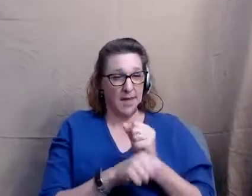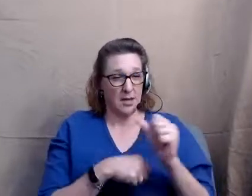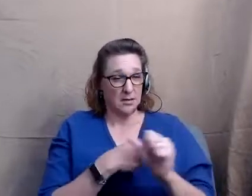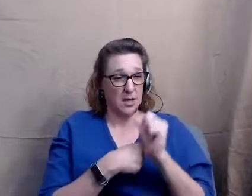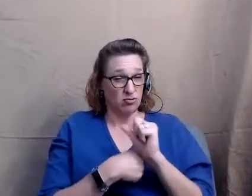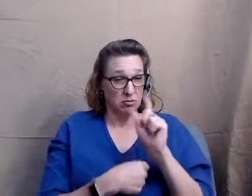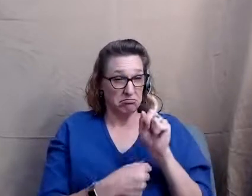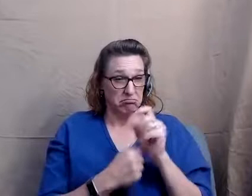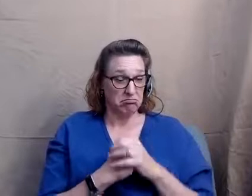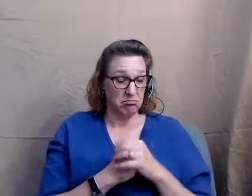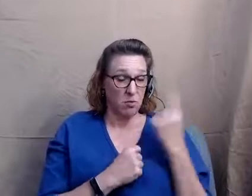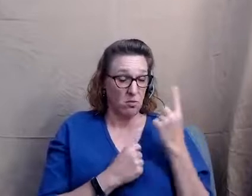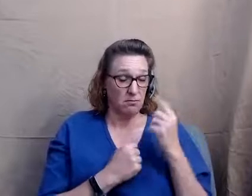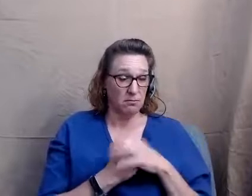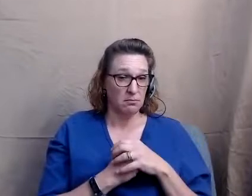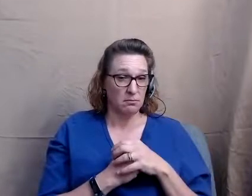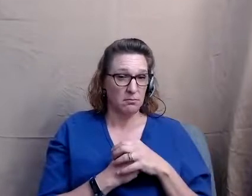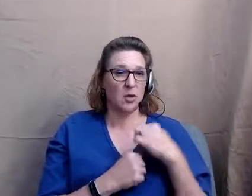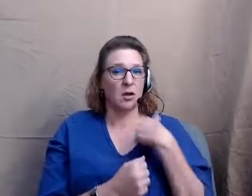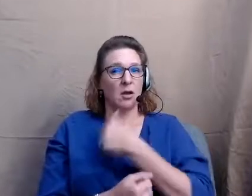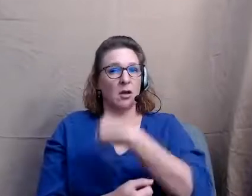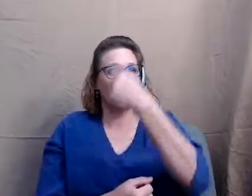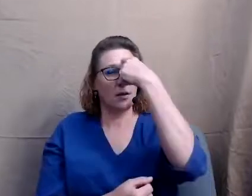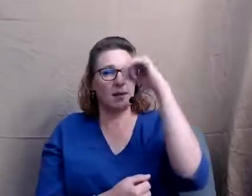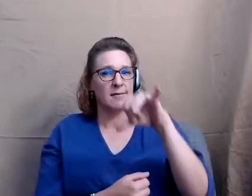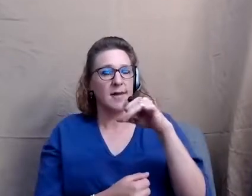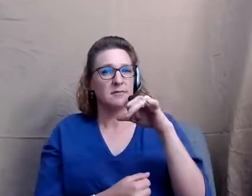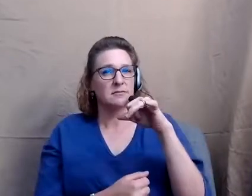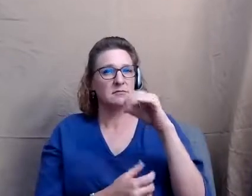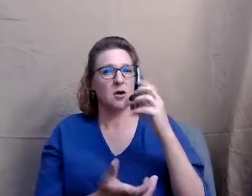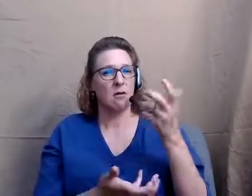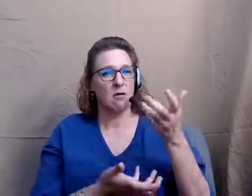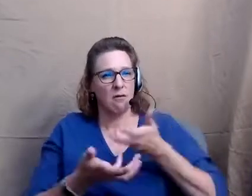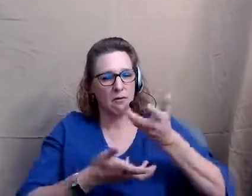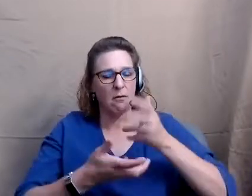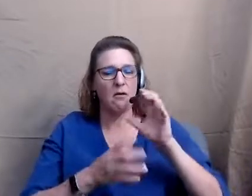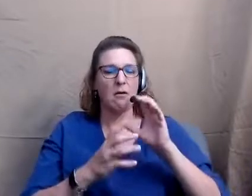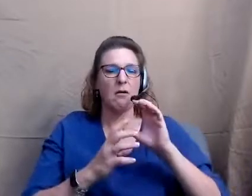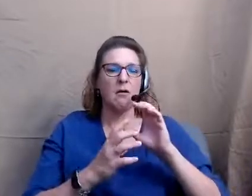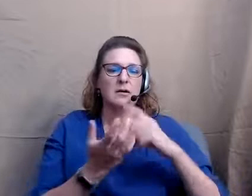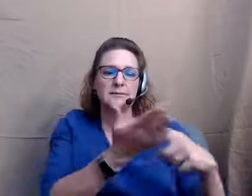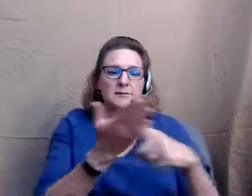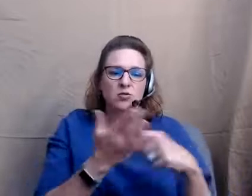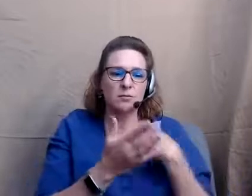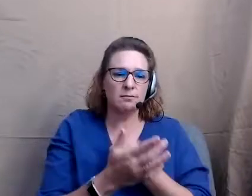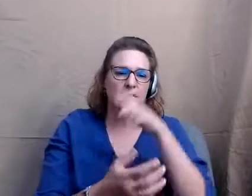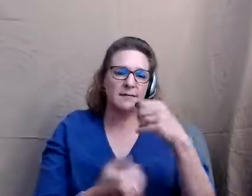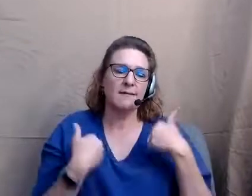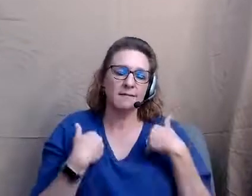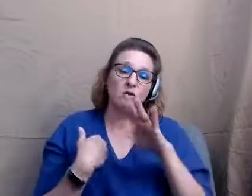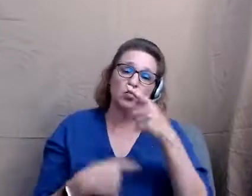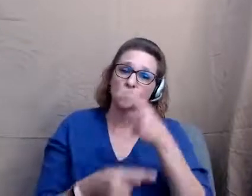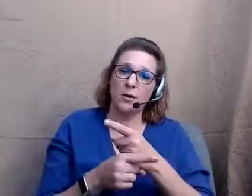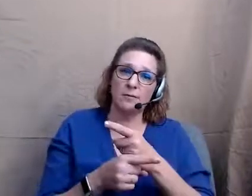dangerous? So I think that's the kind of conversation we need to have. You're absolutely right